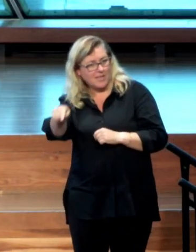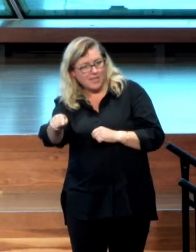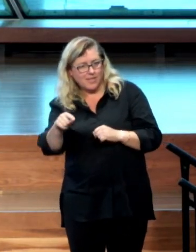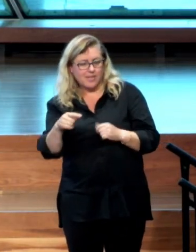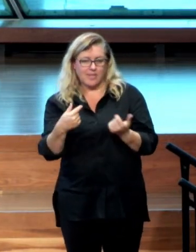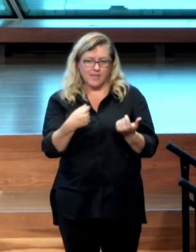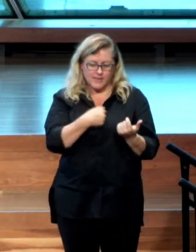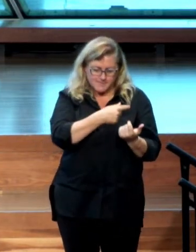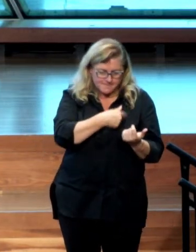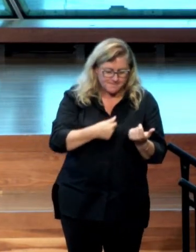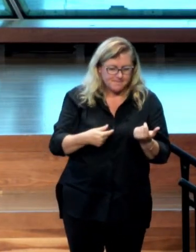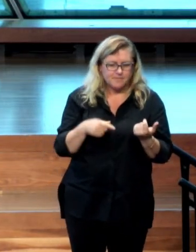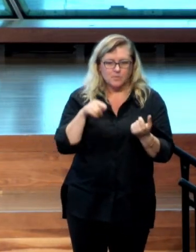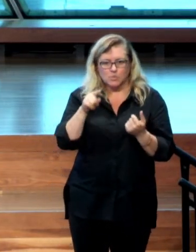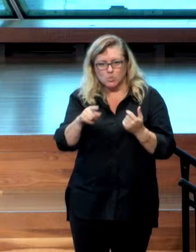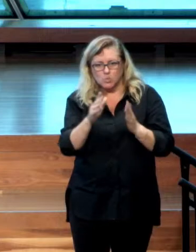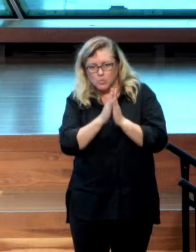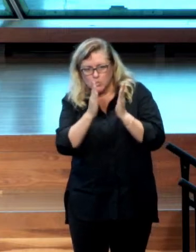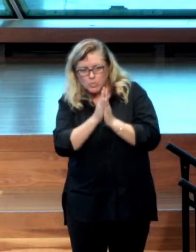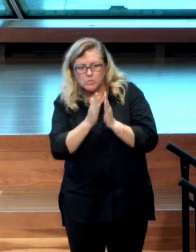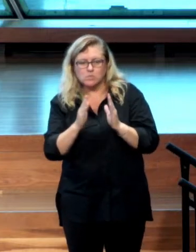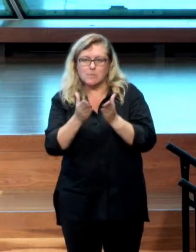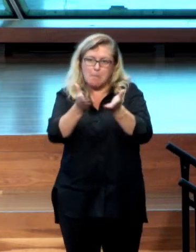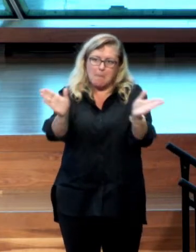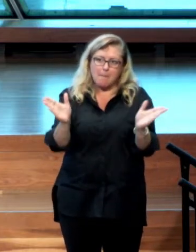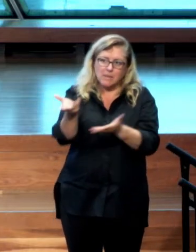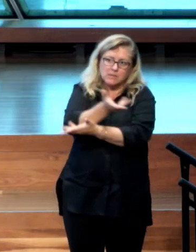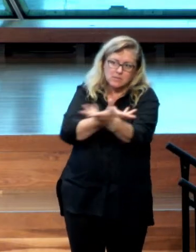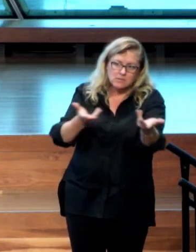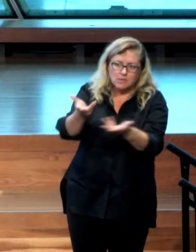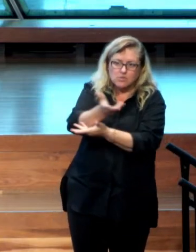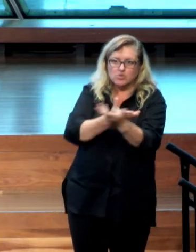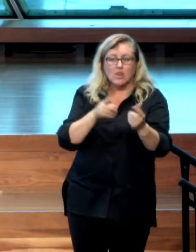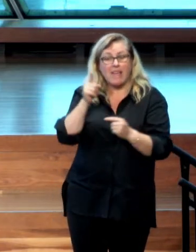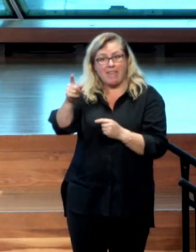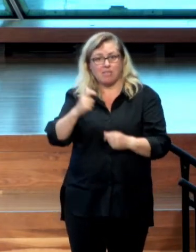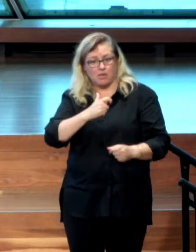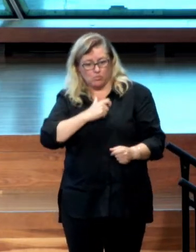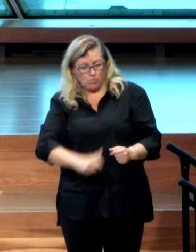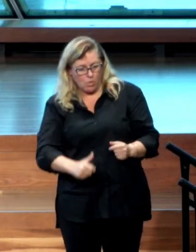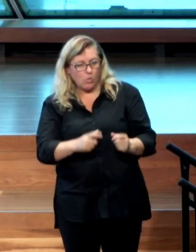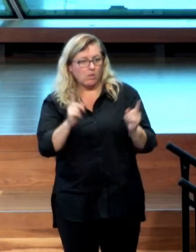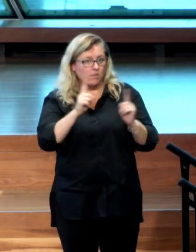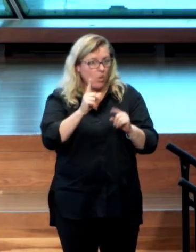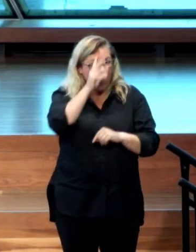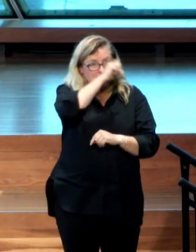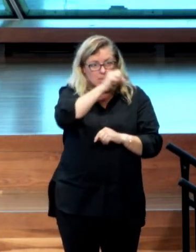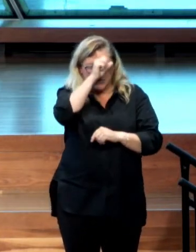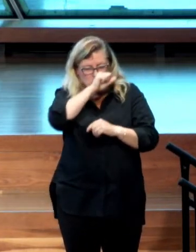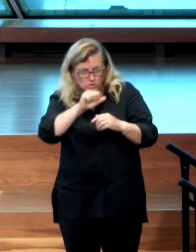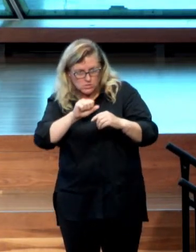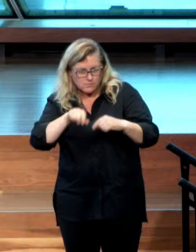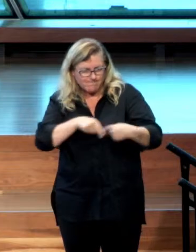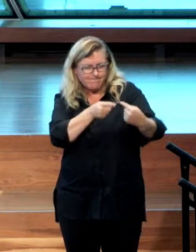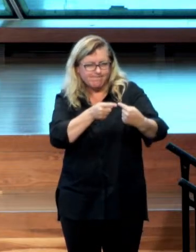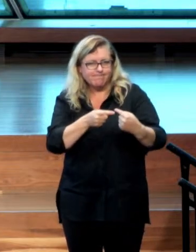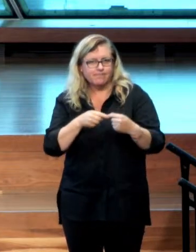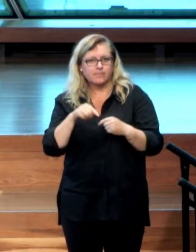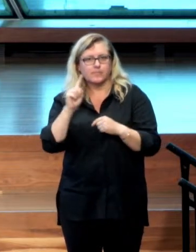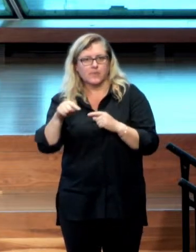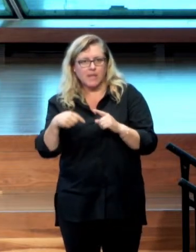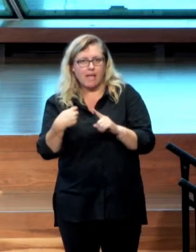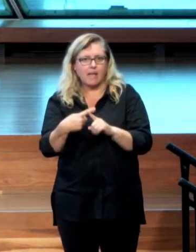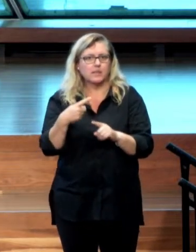and public discussion and the vital role they play challenging assumptions, inspiring new ideas, and building